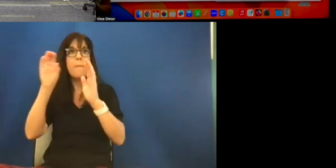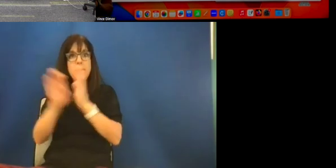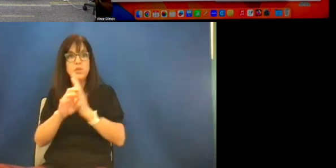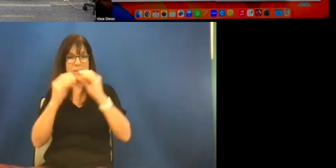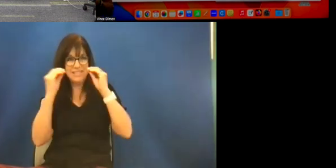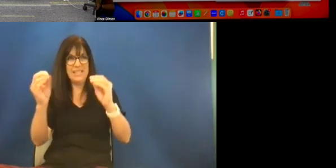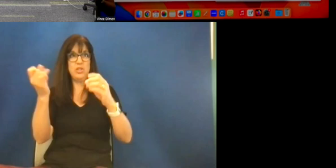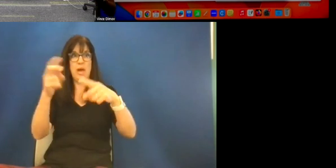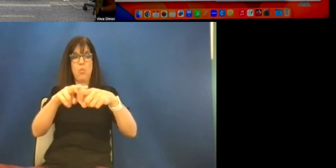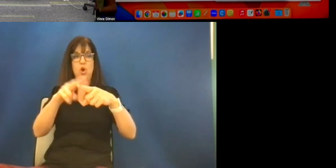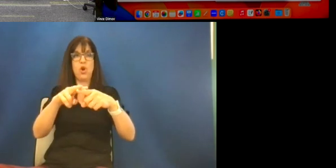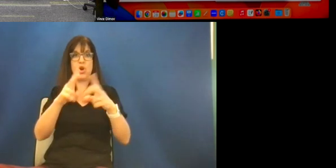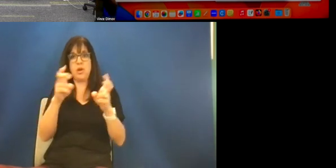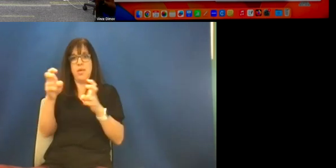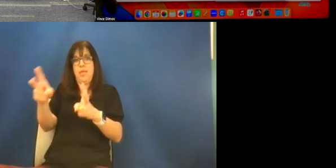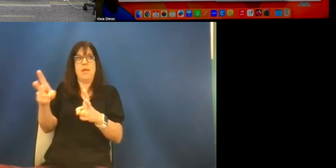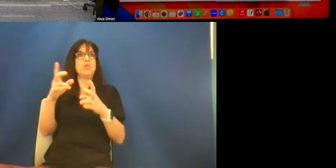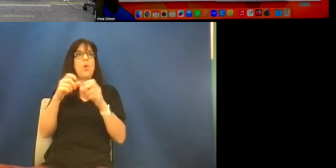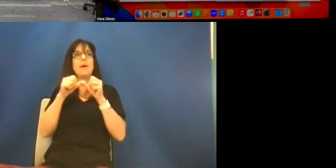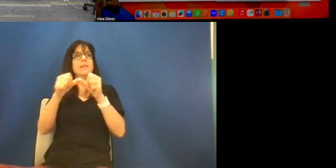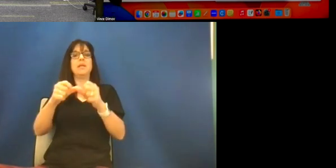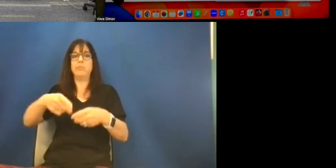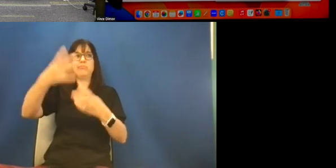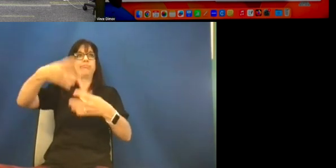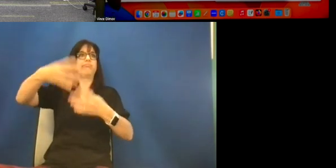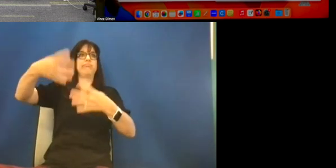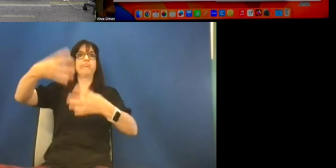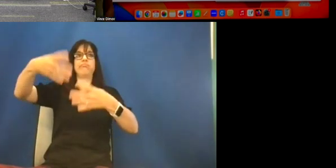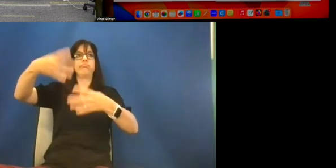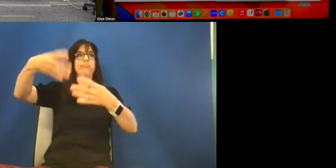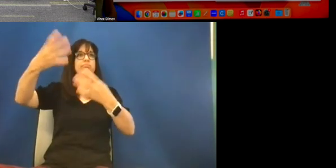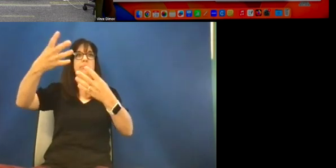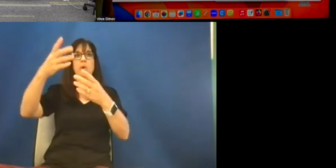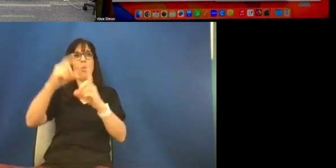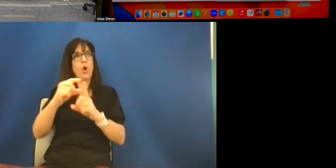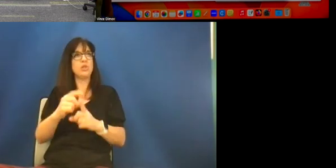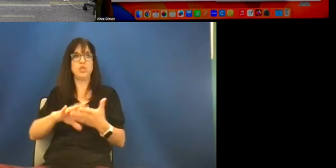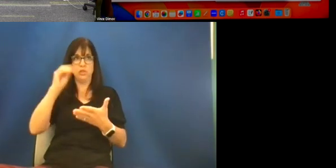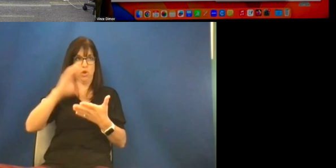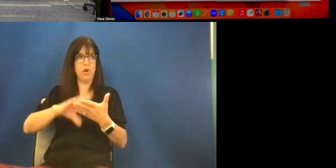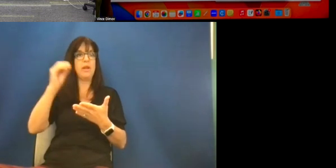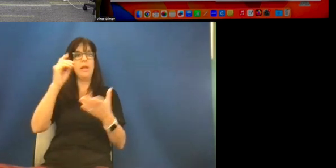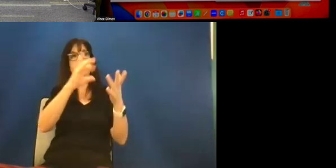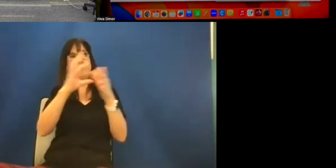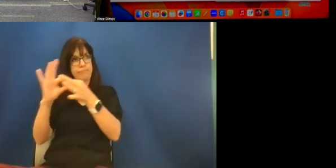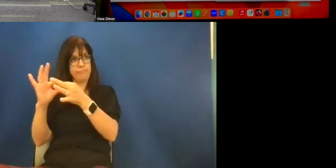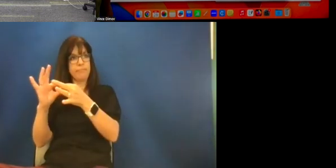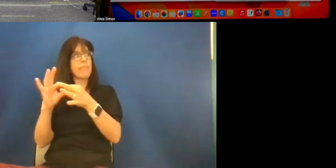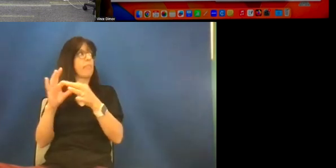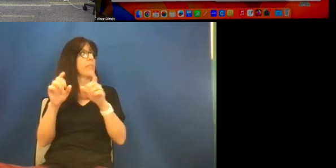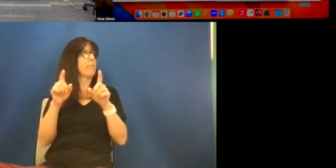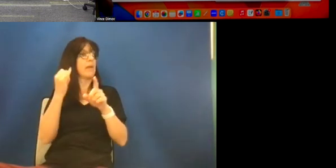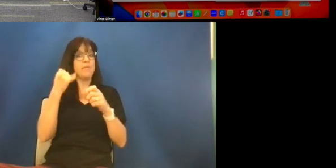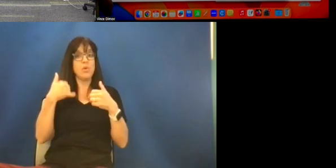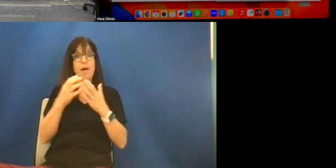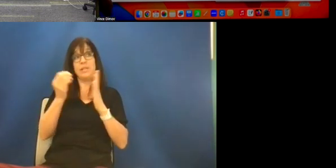her that vocabulary word, so she has this like continuous scroll of all these words that she's learning. And there's also, if you do a